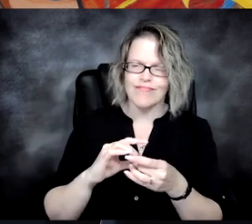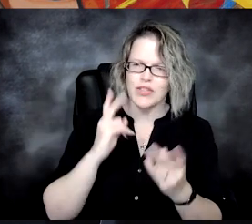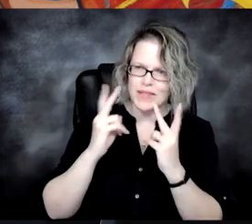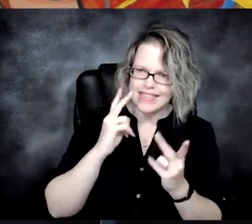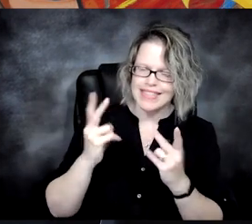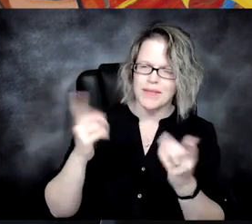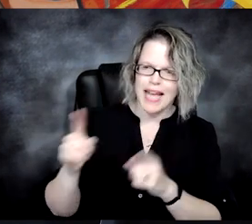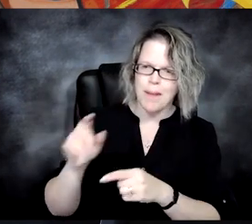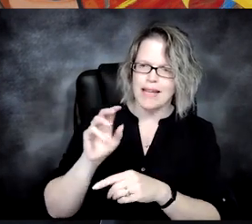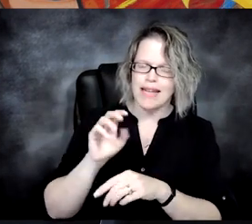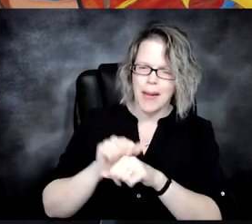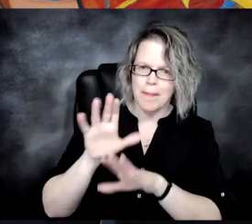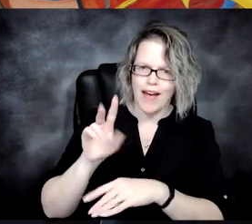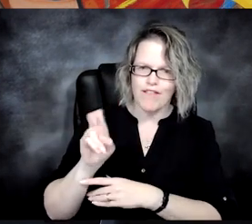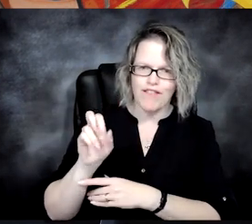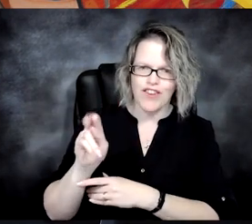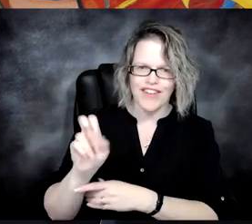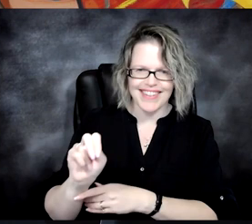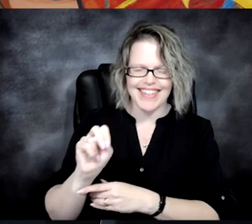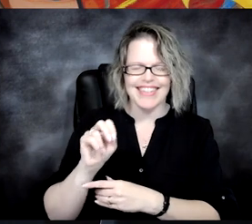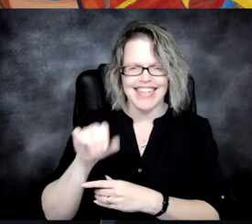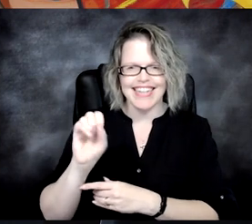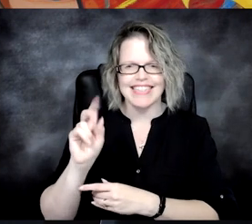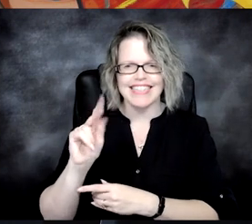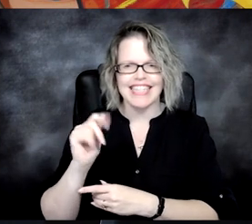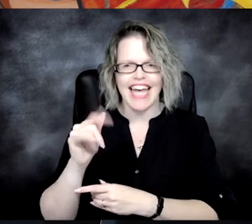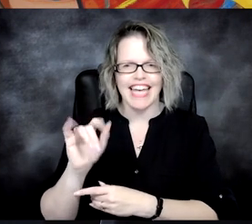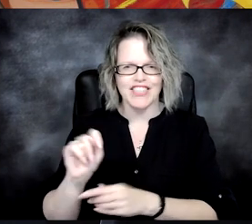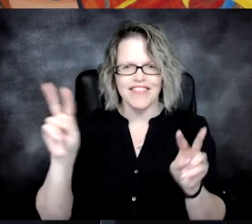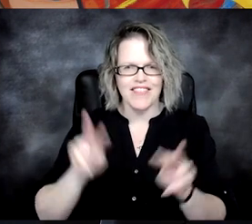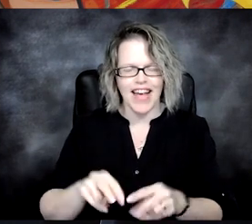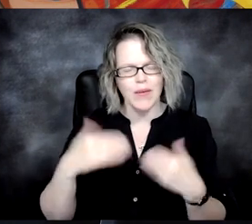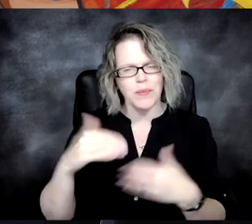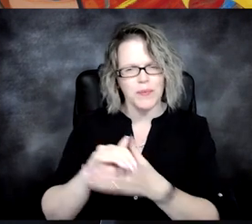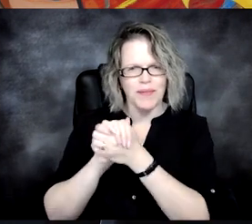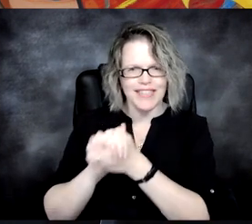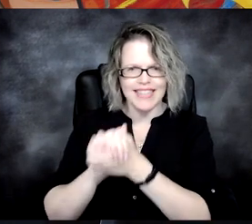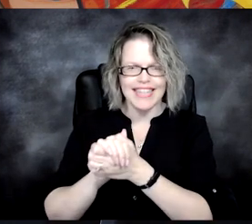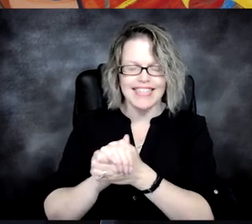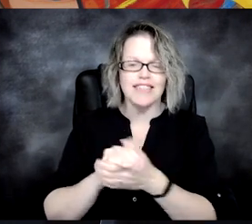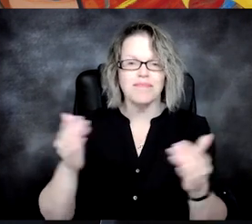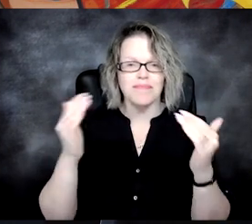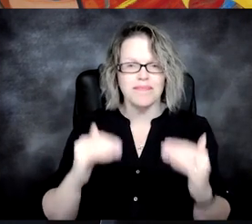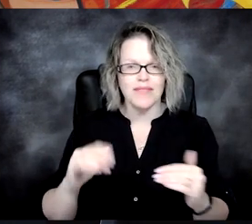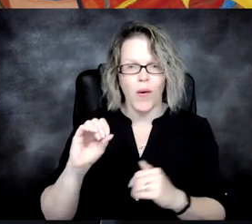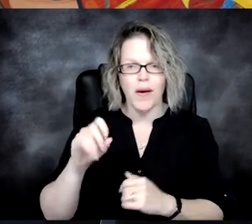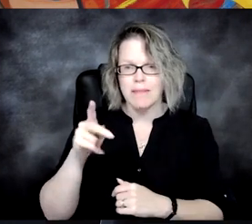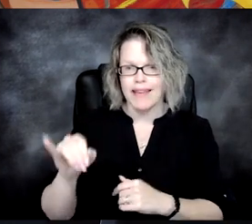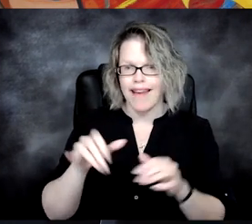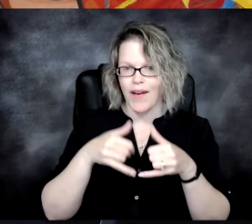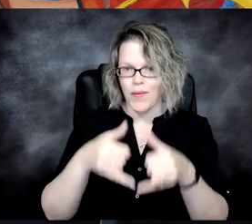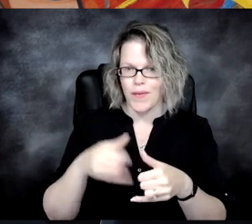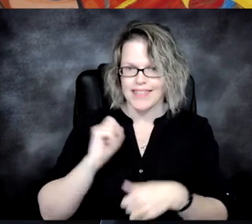Vernon in the Skagit Valley. Just totally awesome, and congratulations. Up next, we have an award from our OSPI staff team.